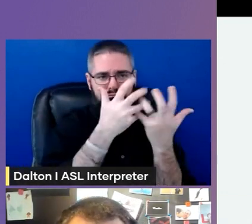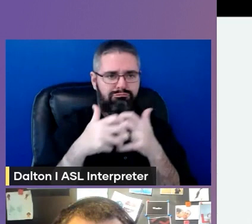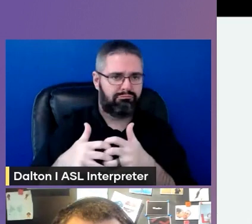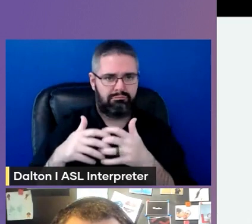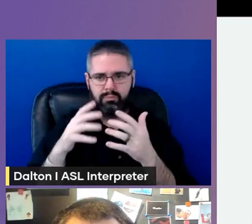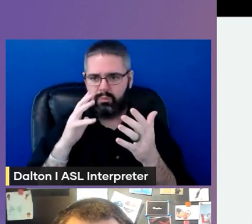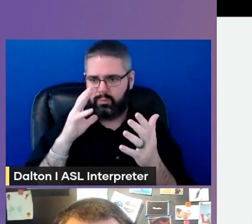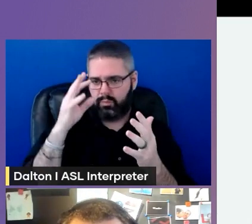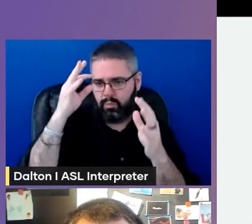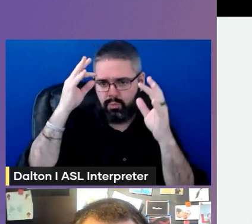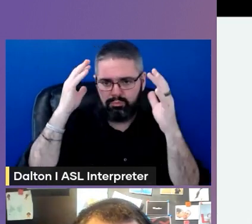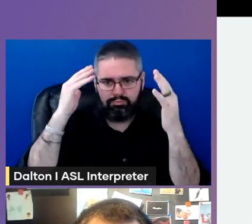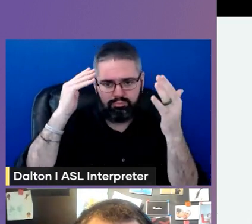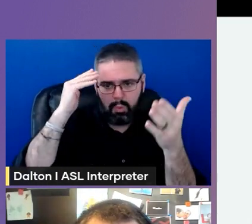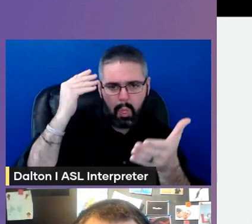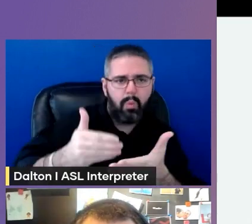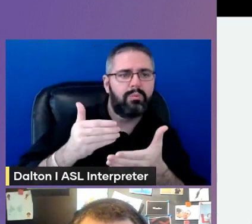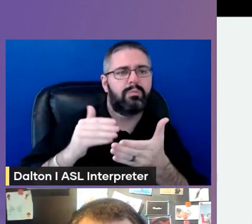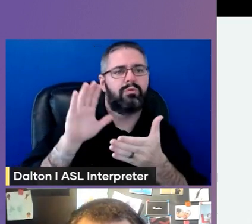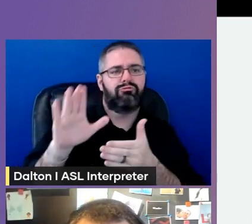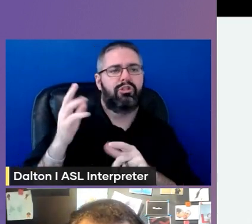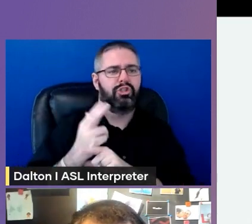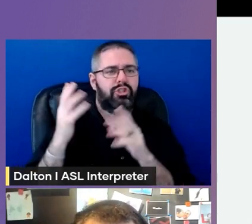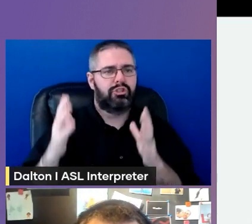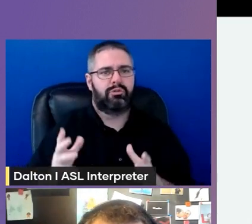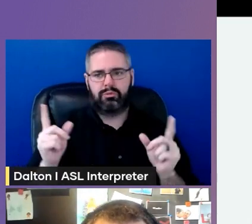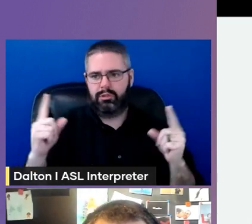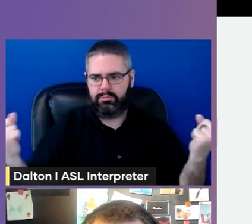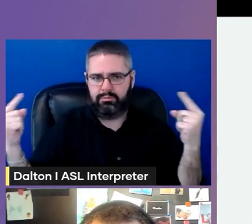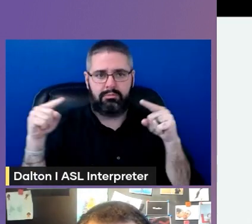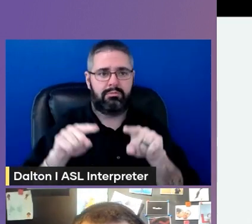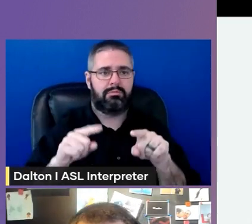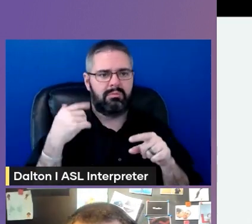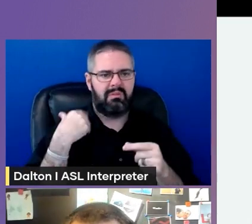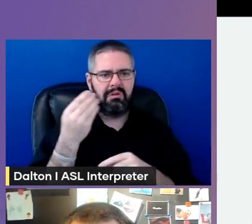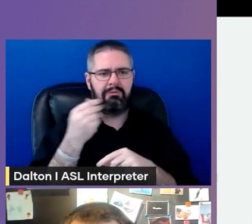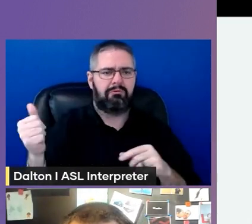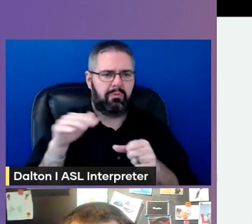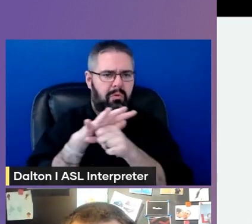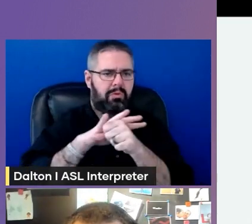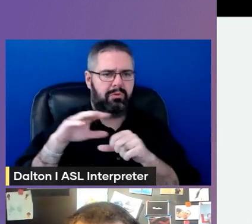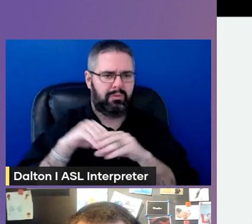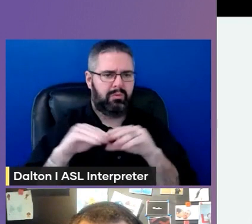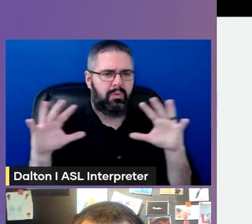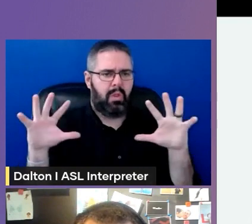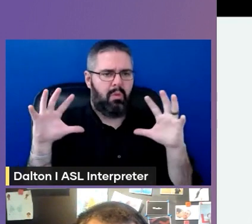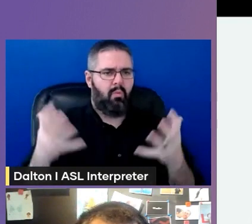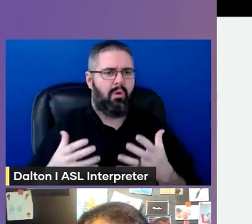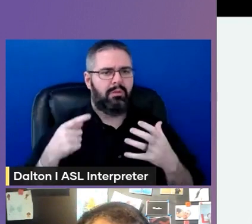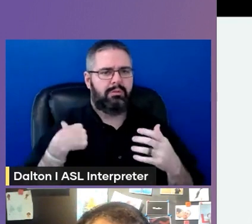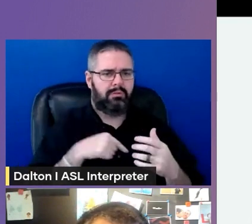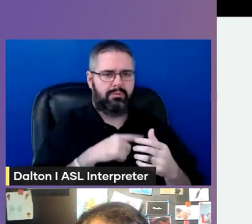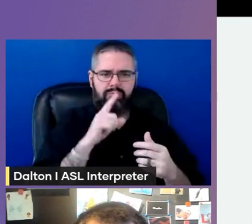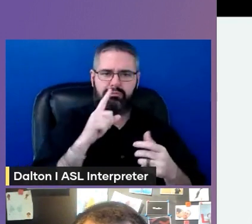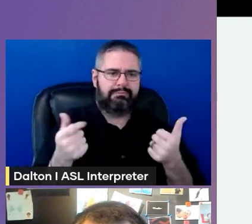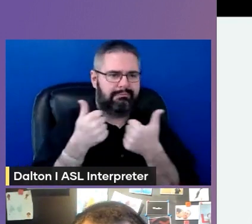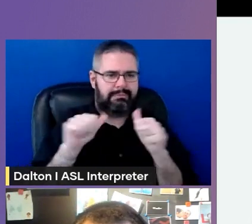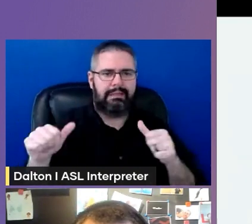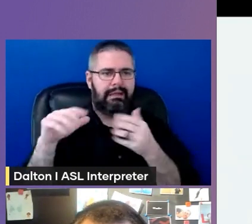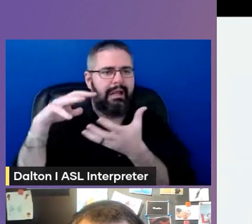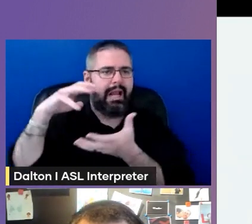close to where your users are. We're in quite a few locations in the world, as you can see, and we're on pretty much any cloud